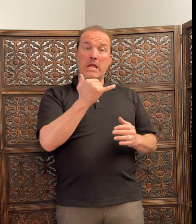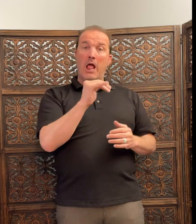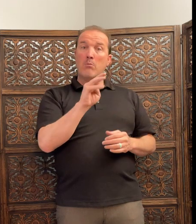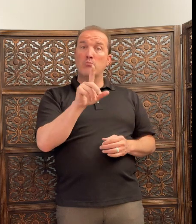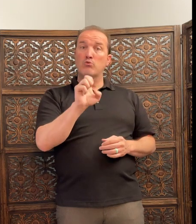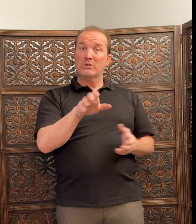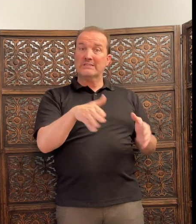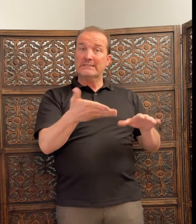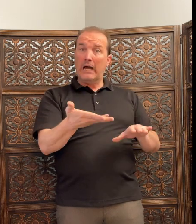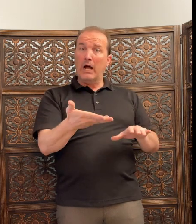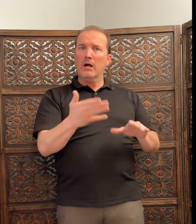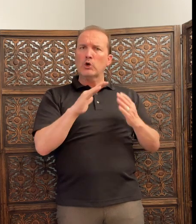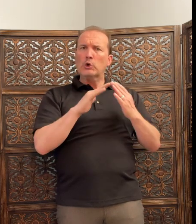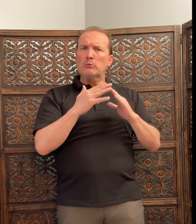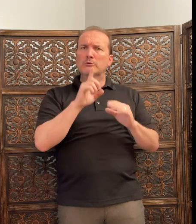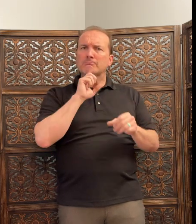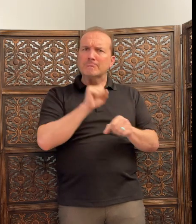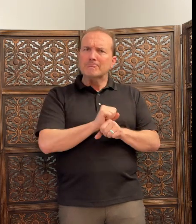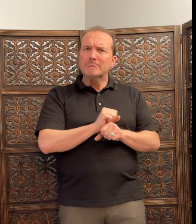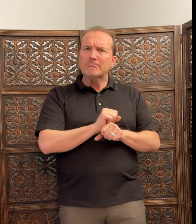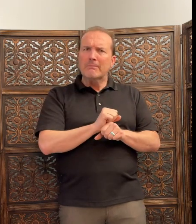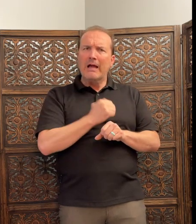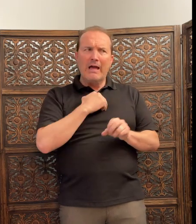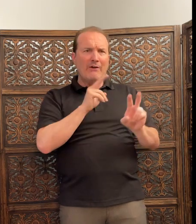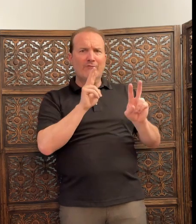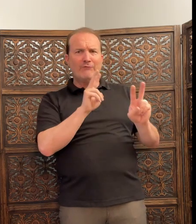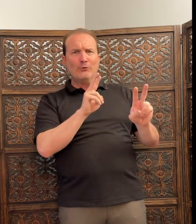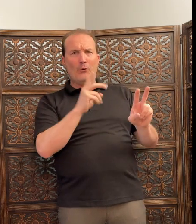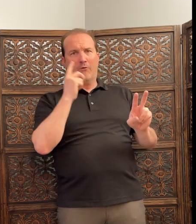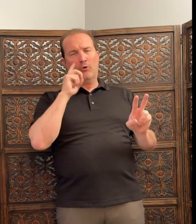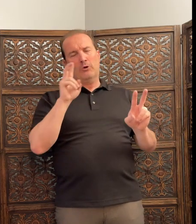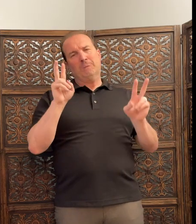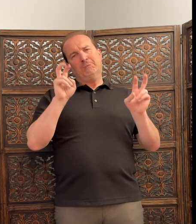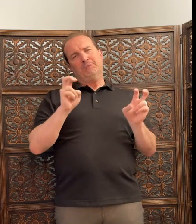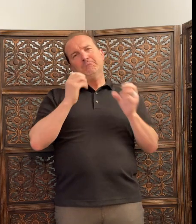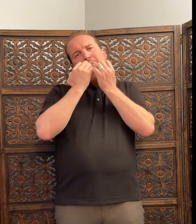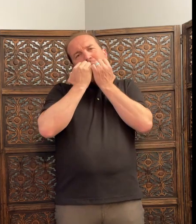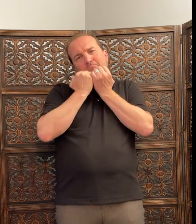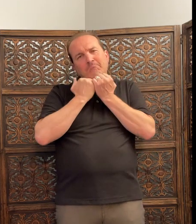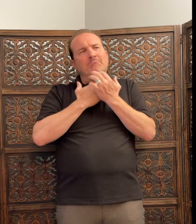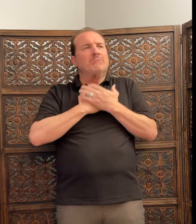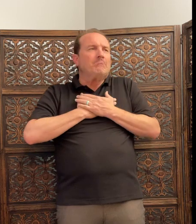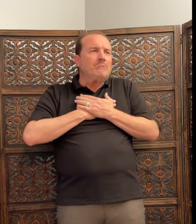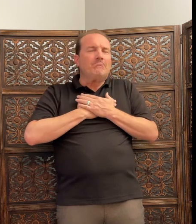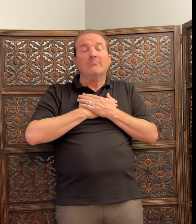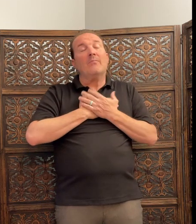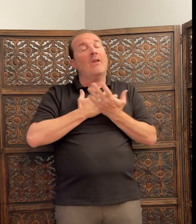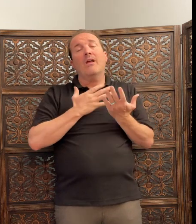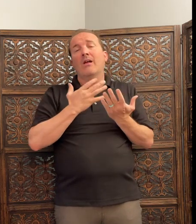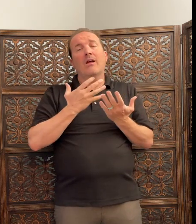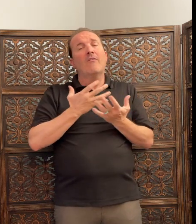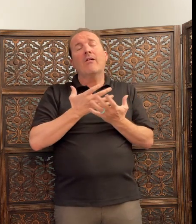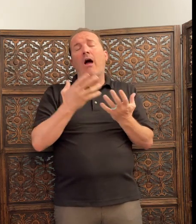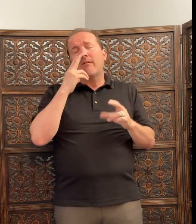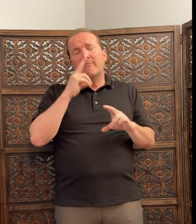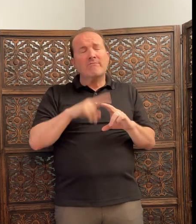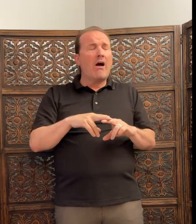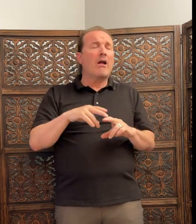that when the yellow mule dies, the community has a funeral for their dearly departed loved one. The moment